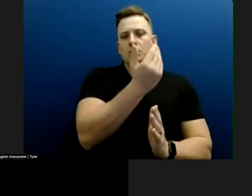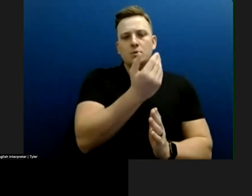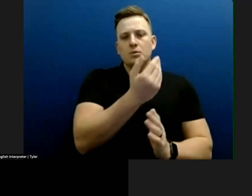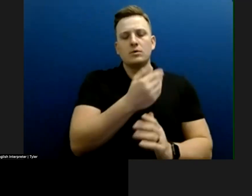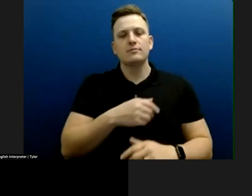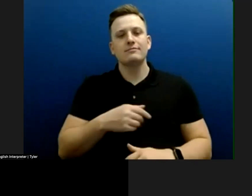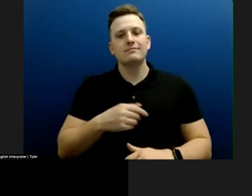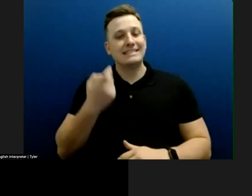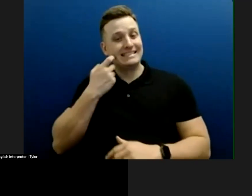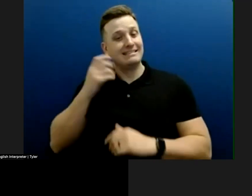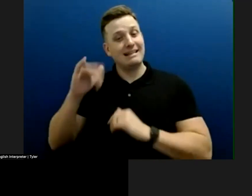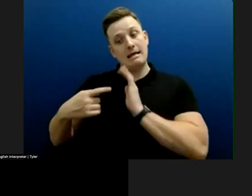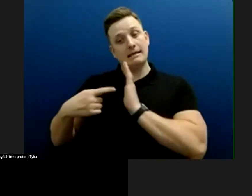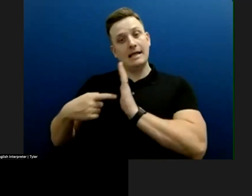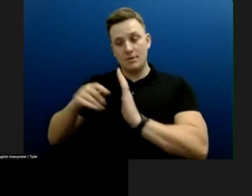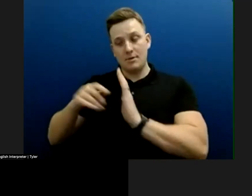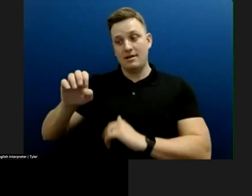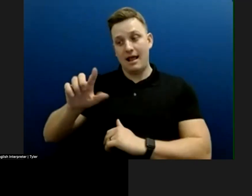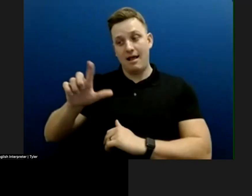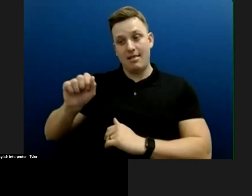in this